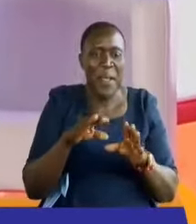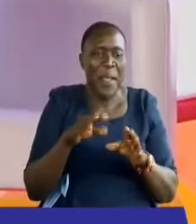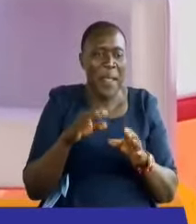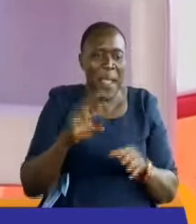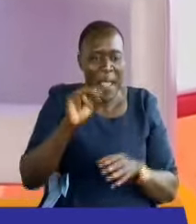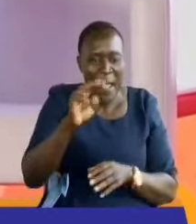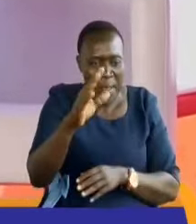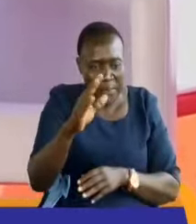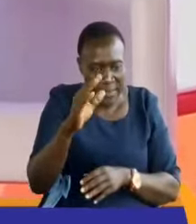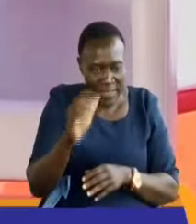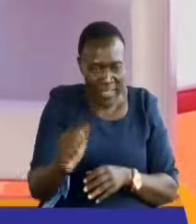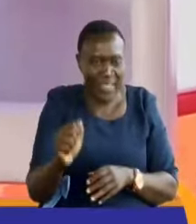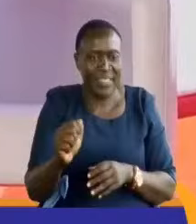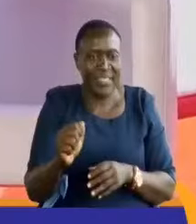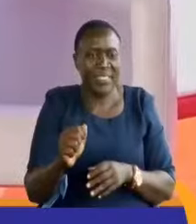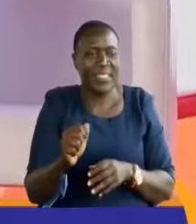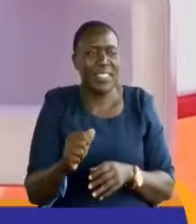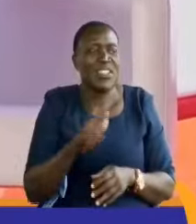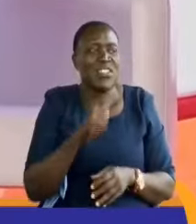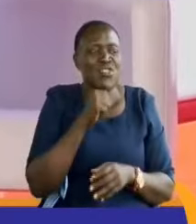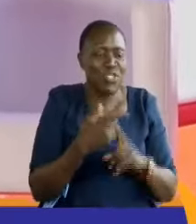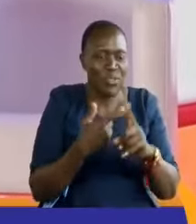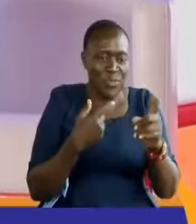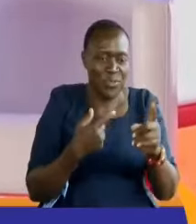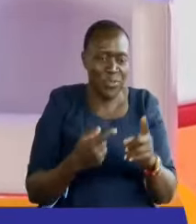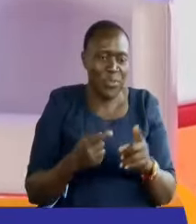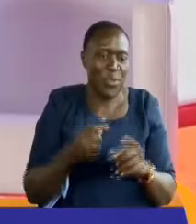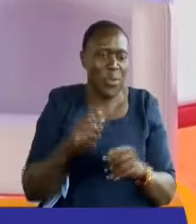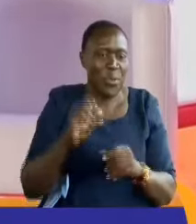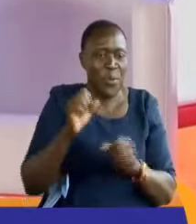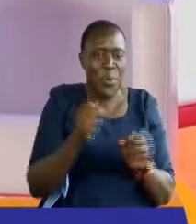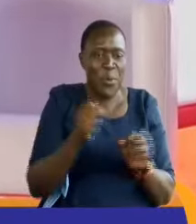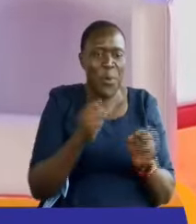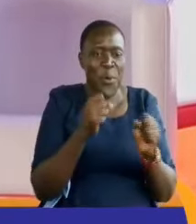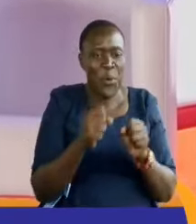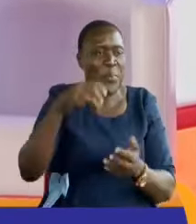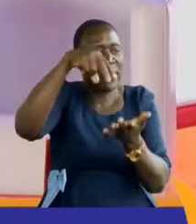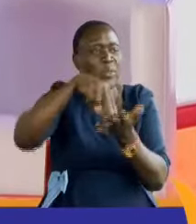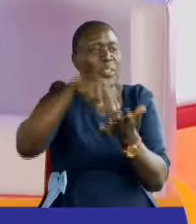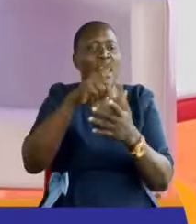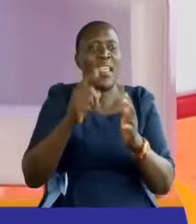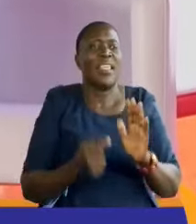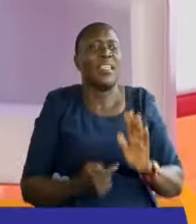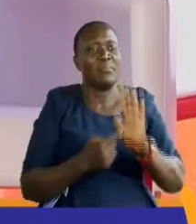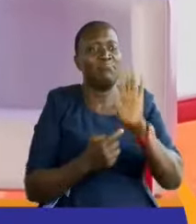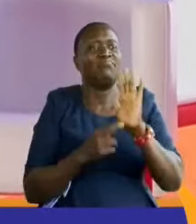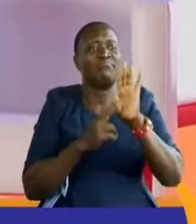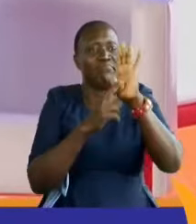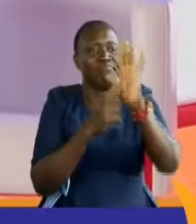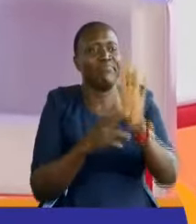Homa Bay. If you're there, please rise up. We recognize you.